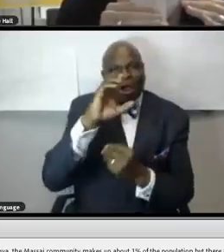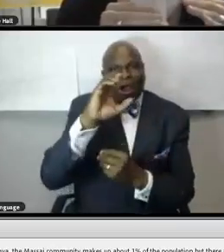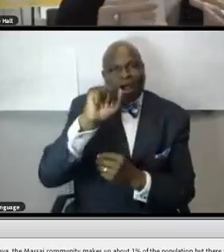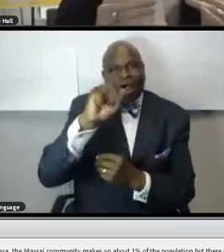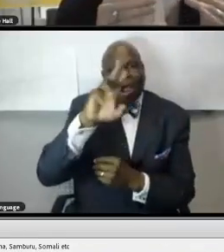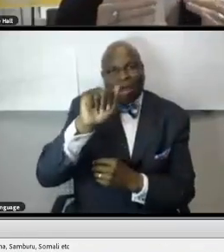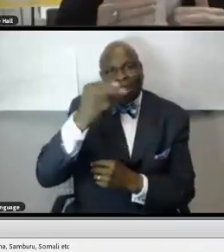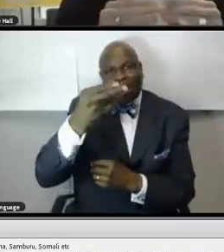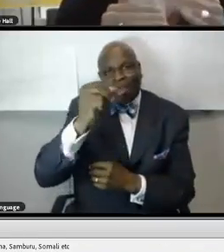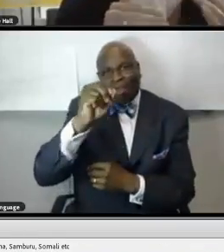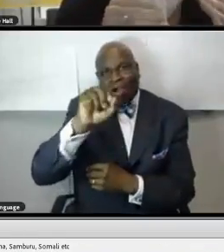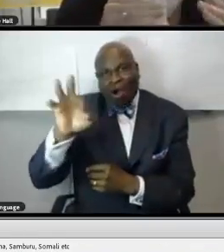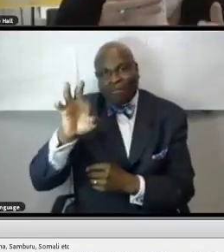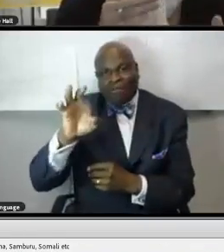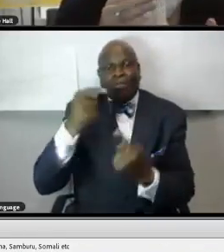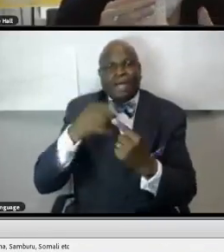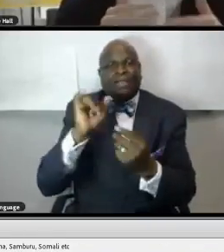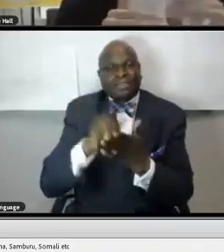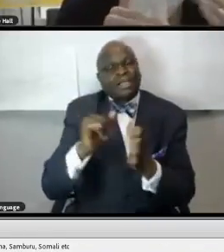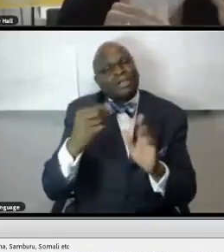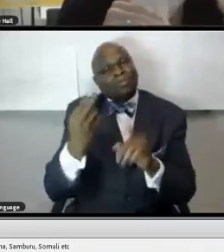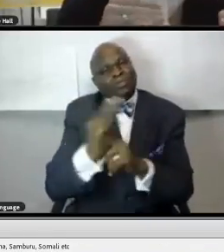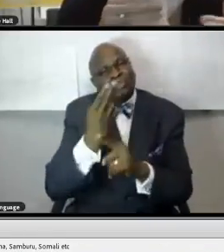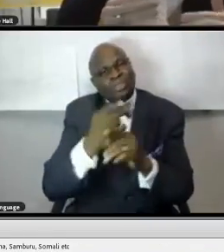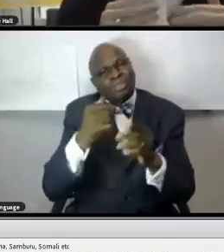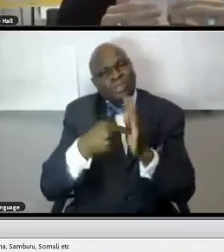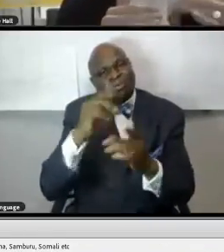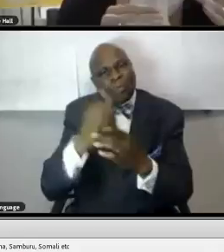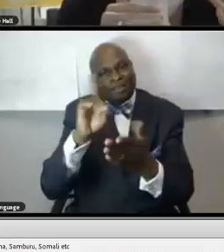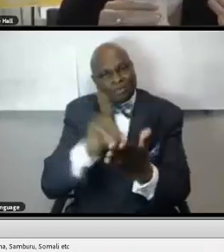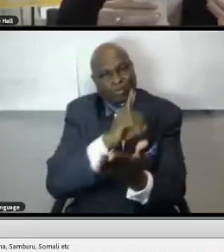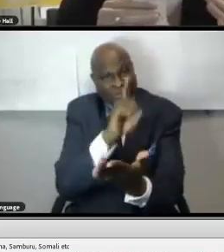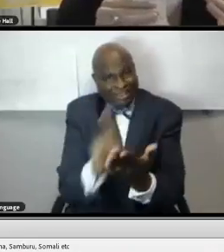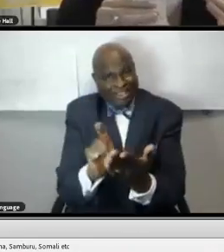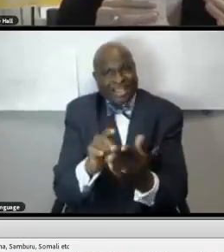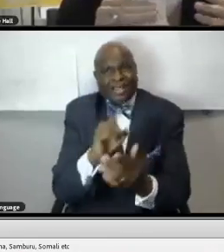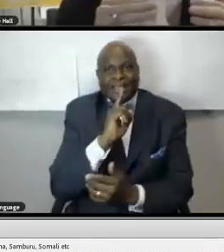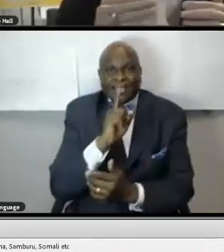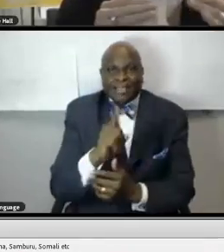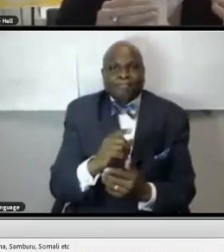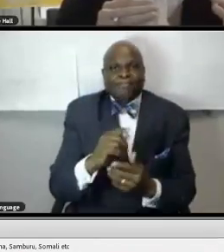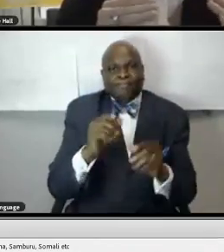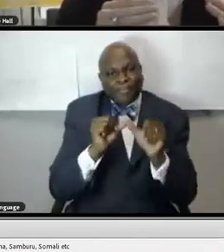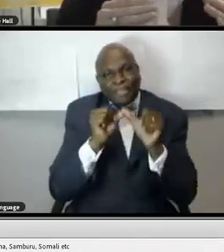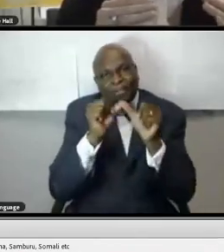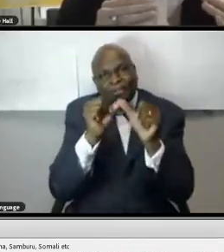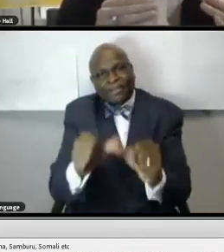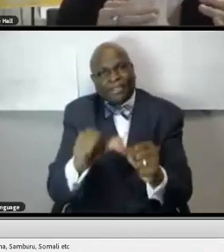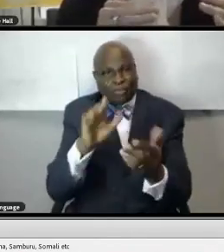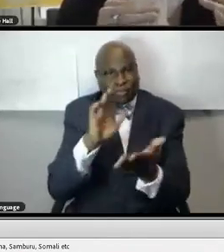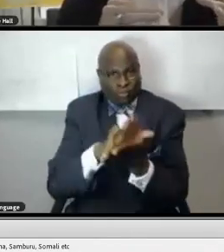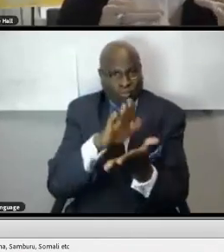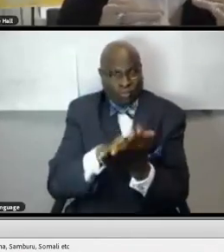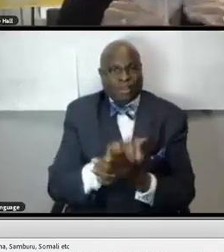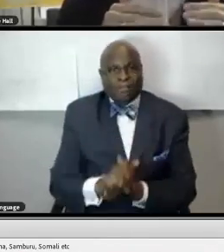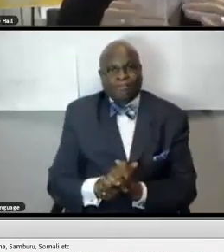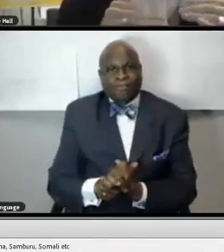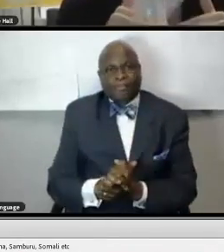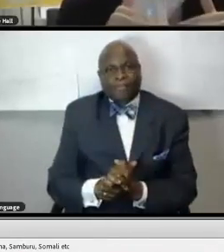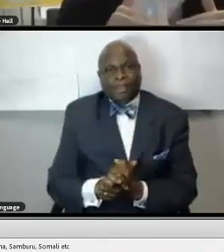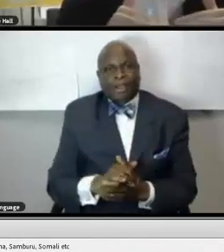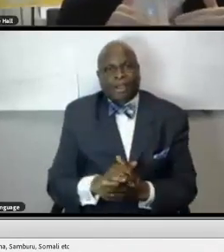work is that she mimics the way discrimination is carried out in school,